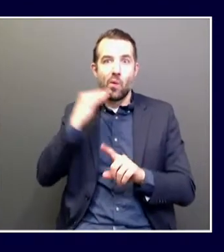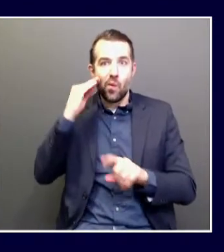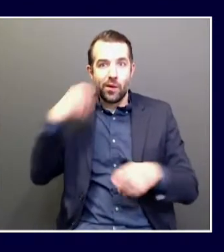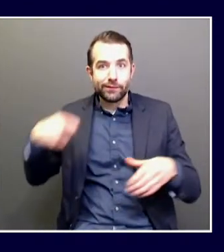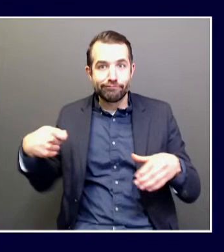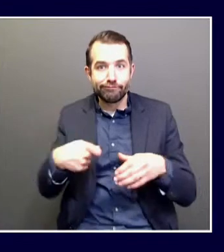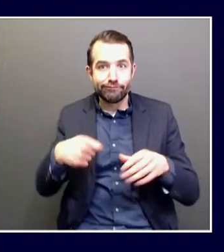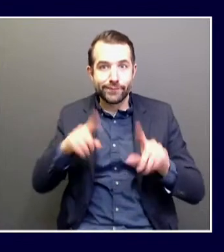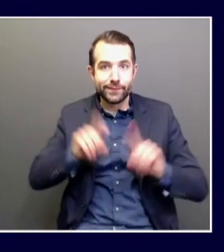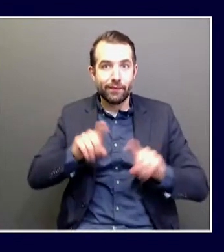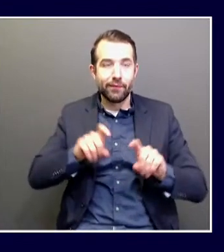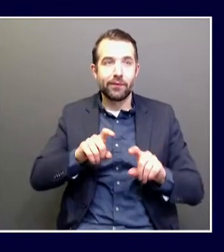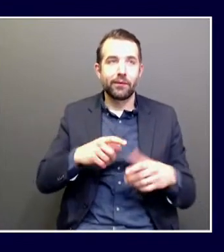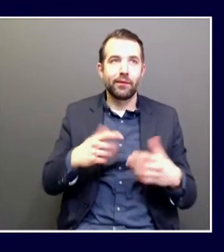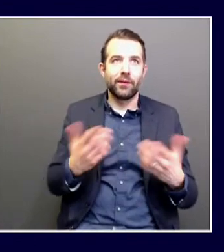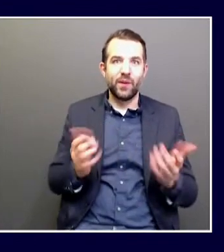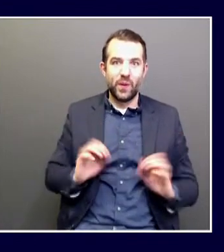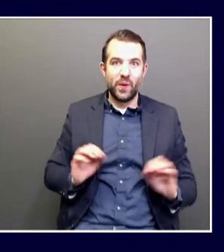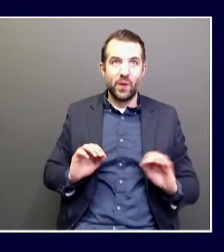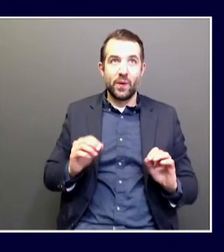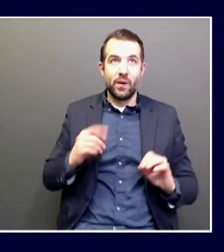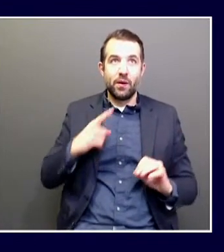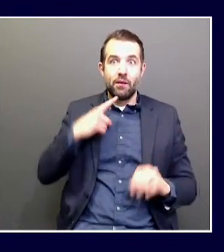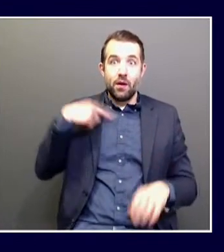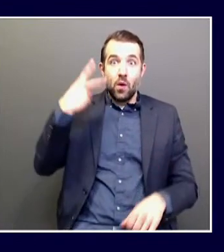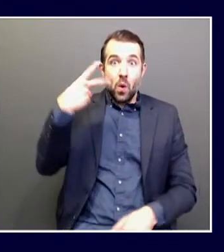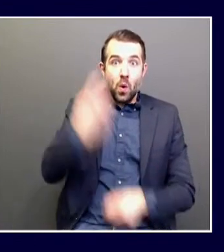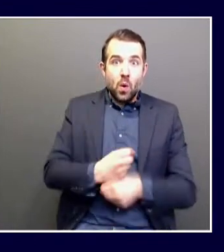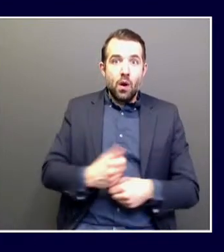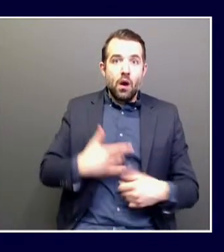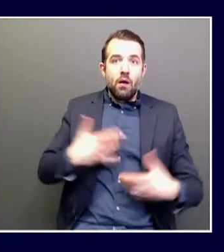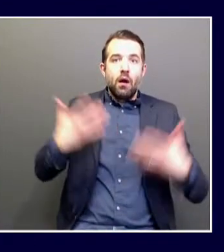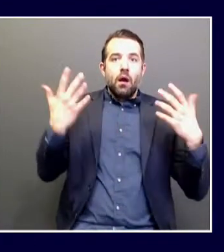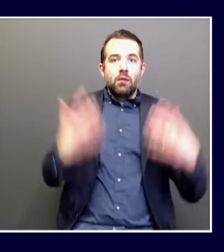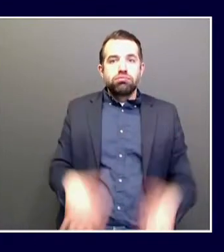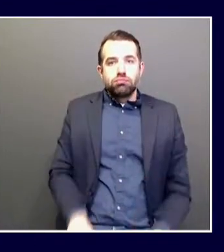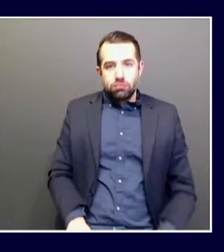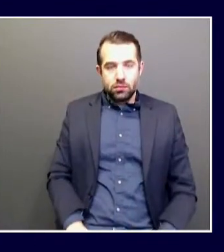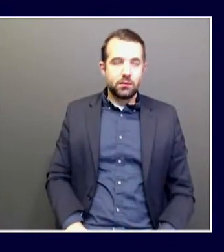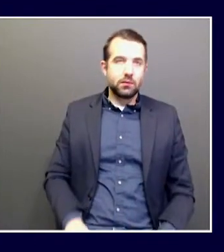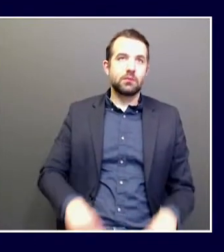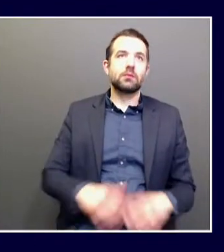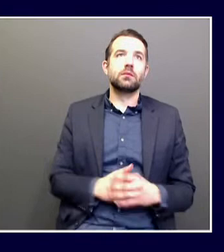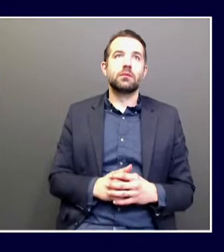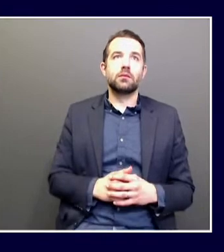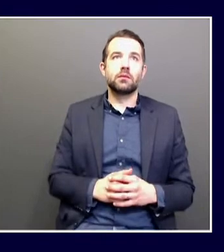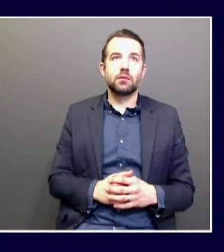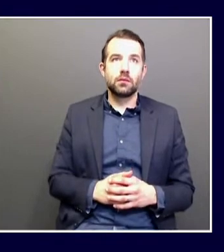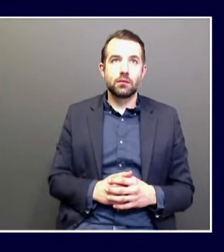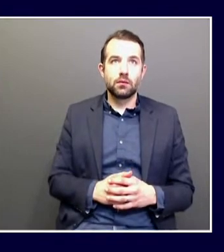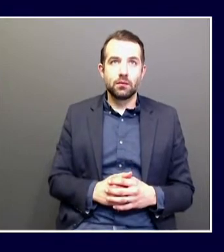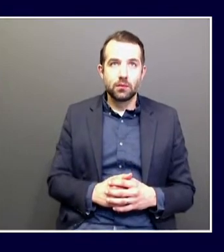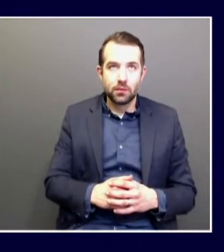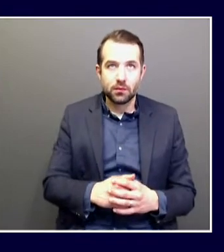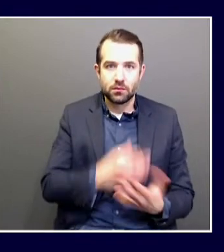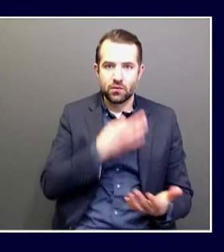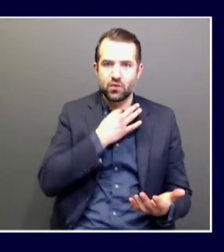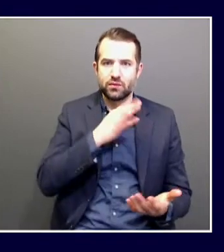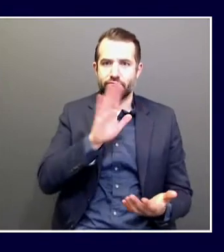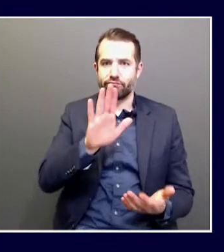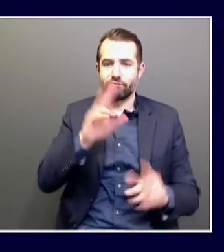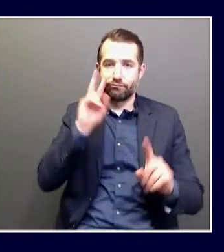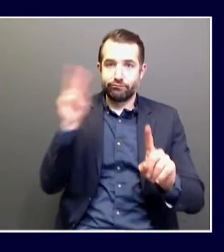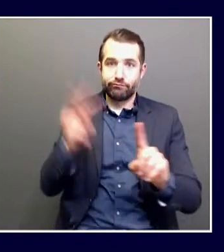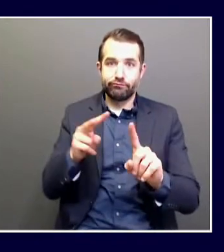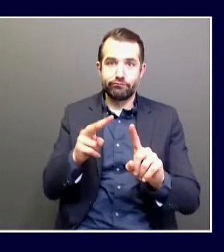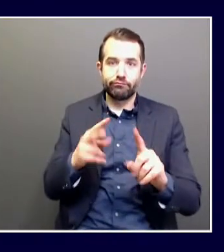almost 2 years into this, what's going on? So is it, from your perspective, is it, what's